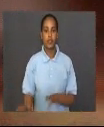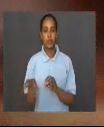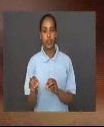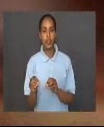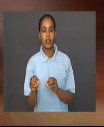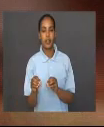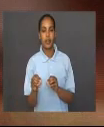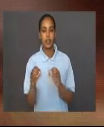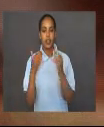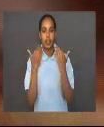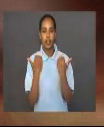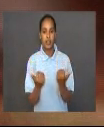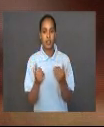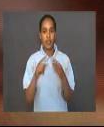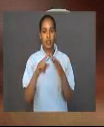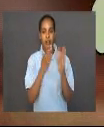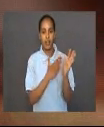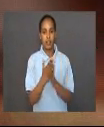Students, let's get ready.